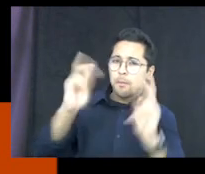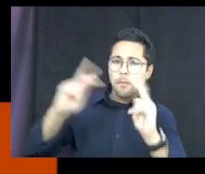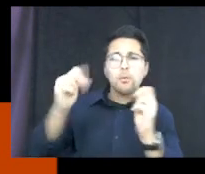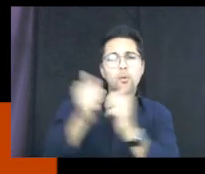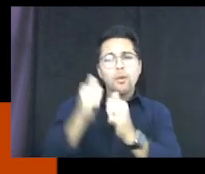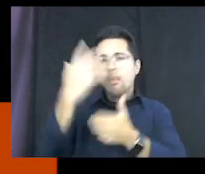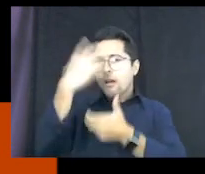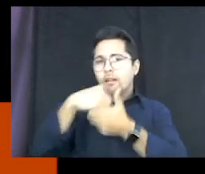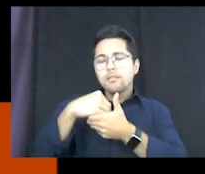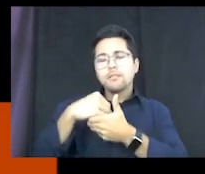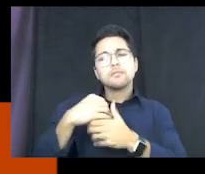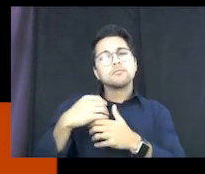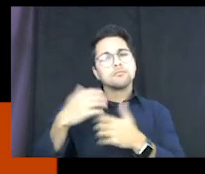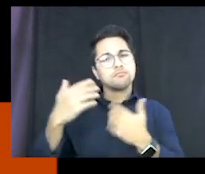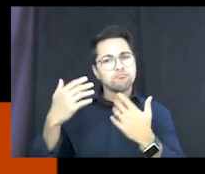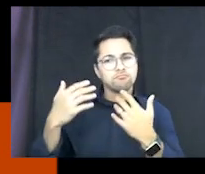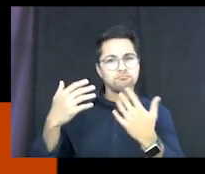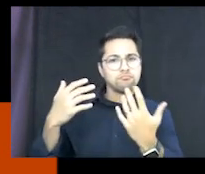autism do so.